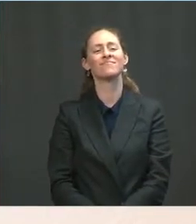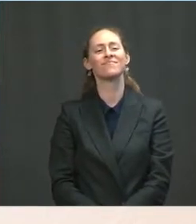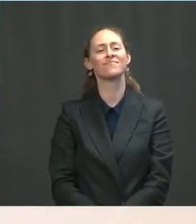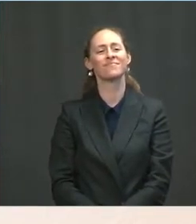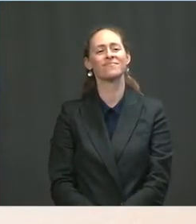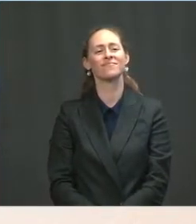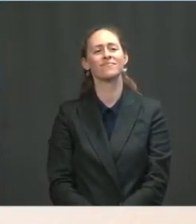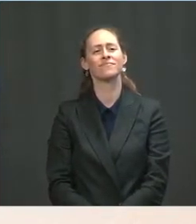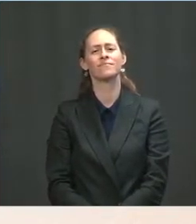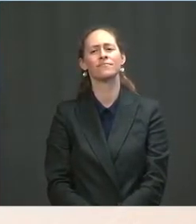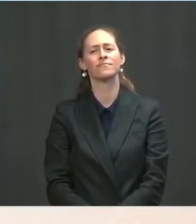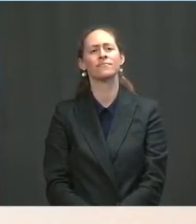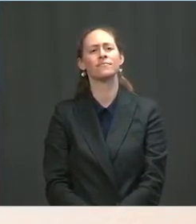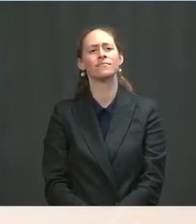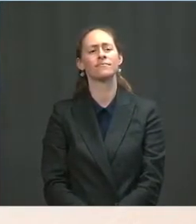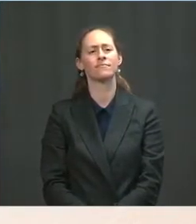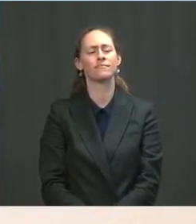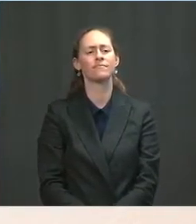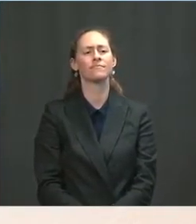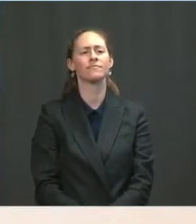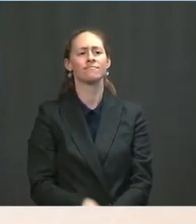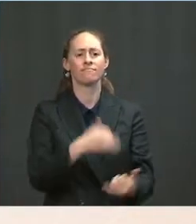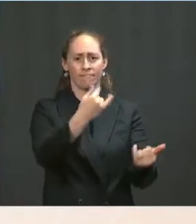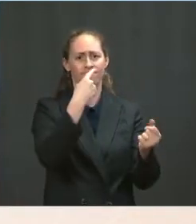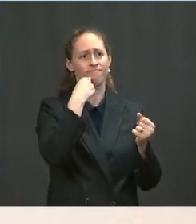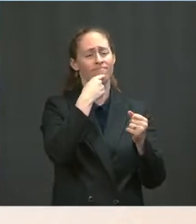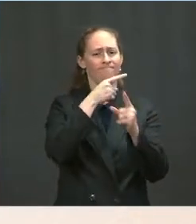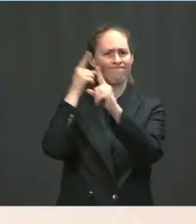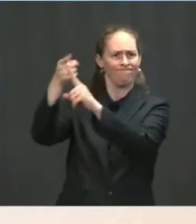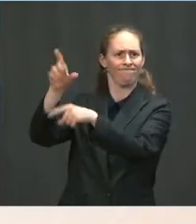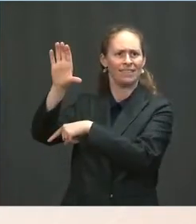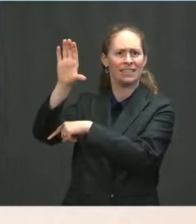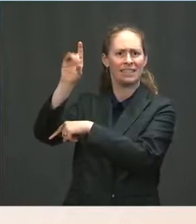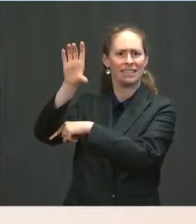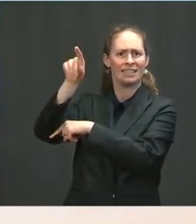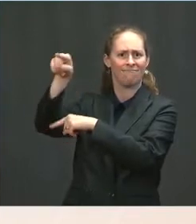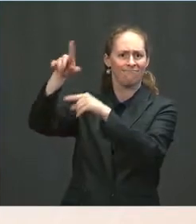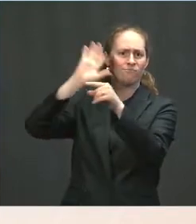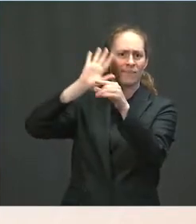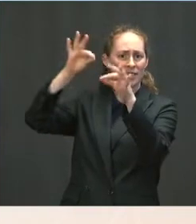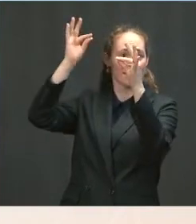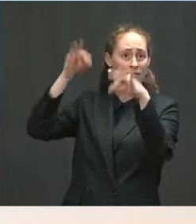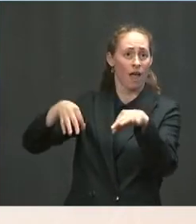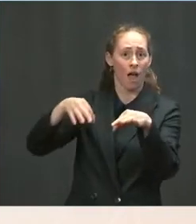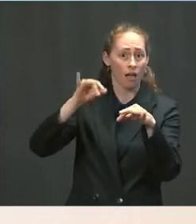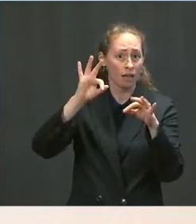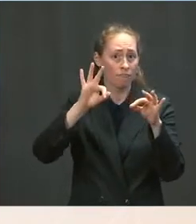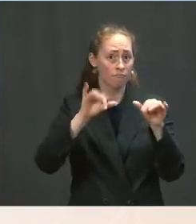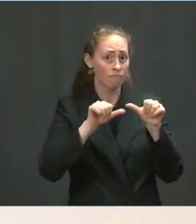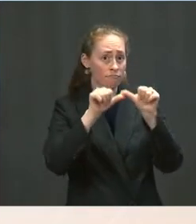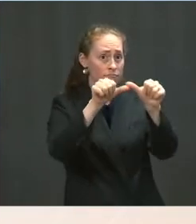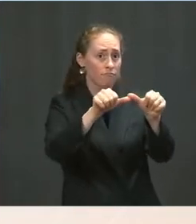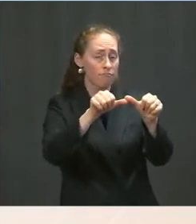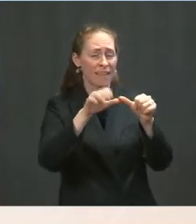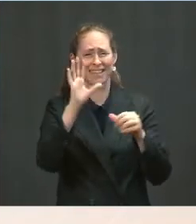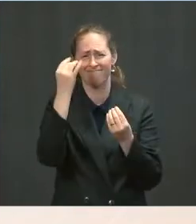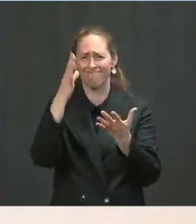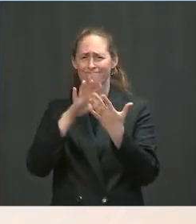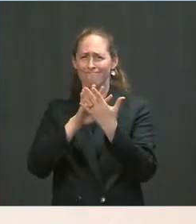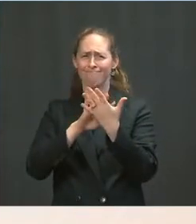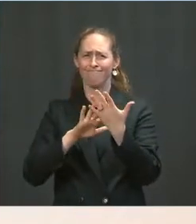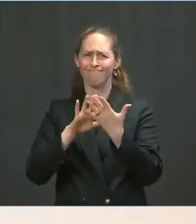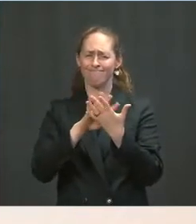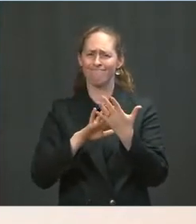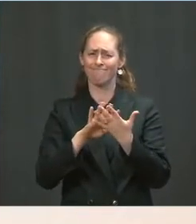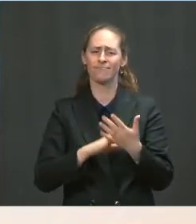CDC extended. I know you all have cited the Supreme Court decision as the reason Congress needs to deal with it, but why not